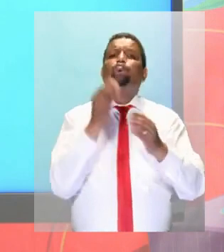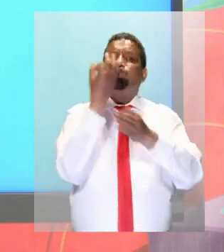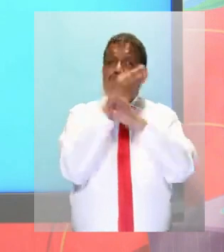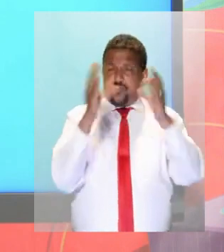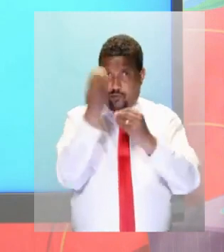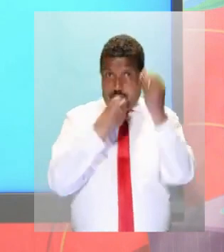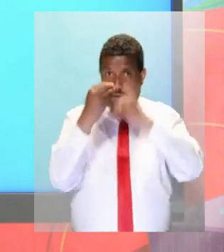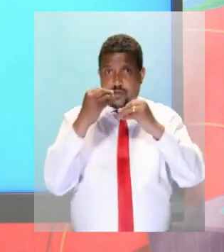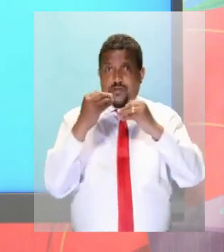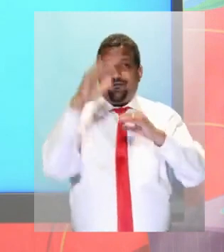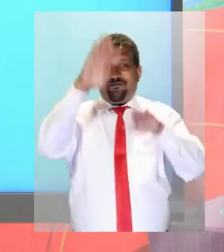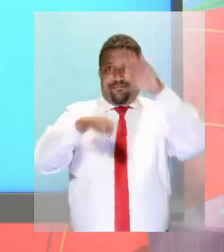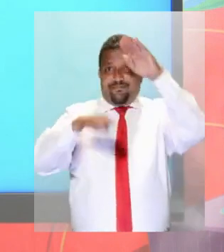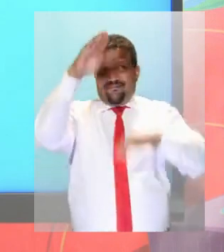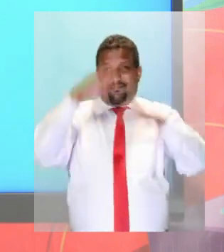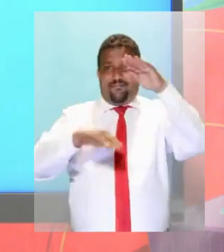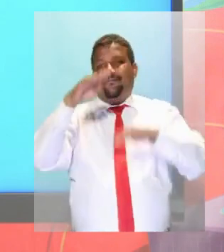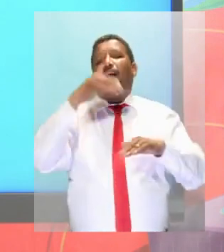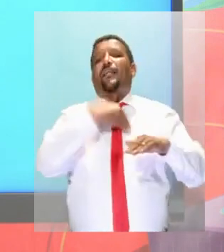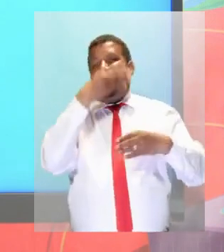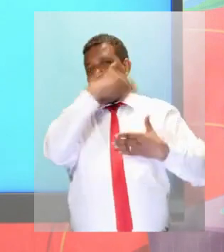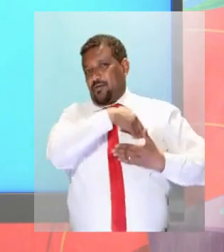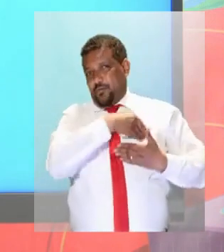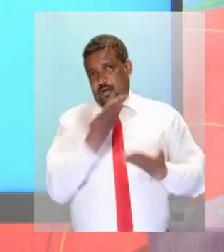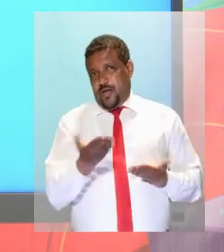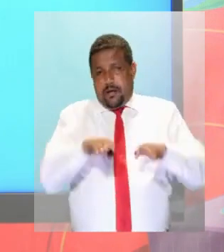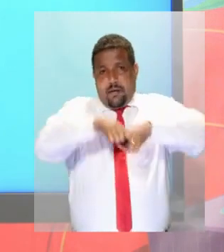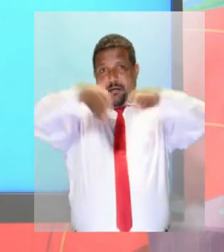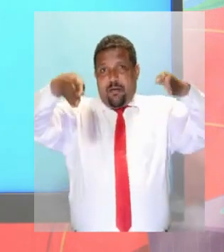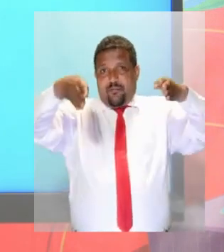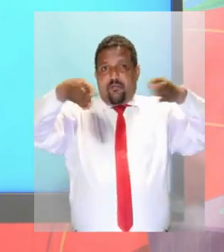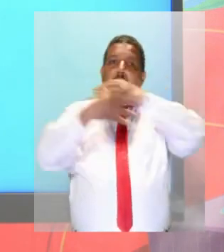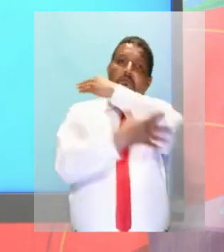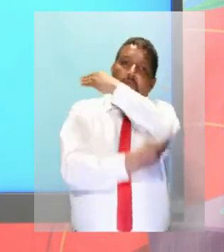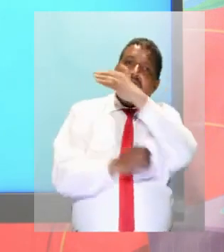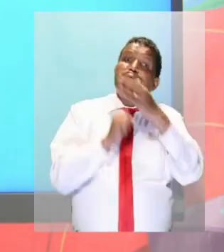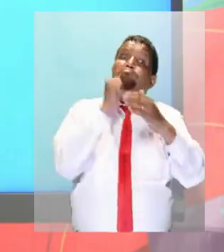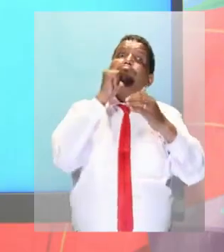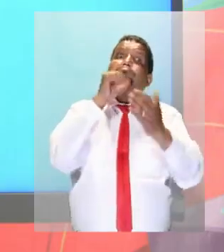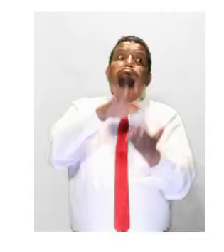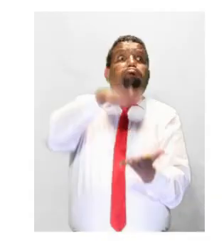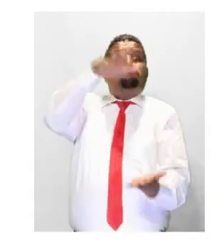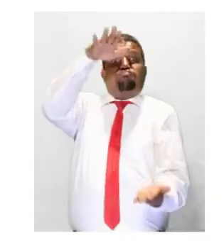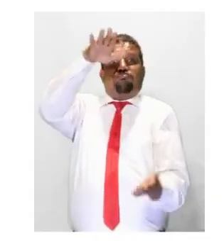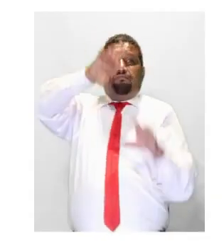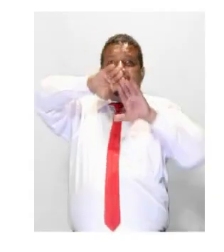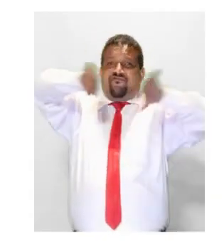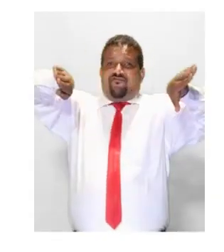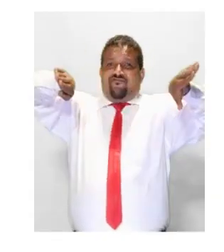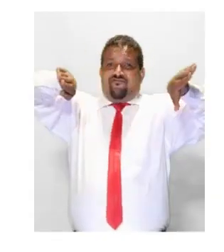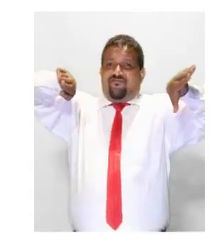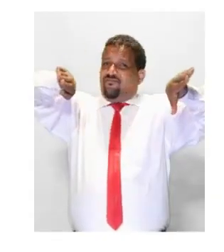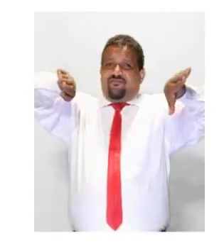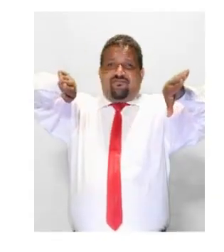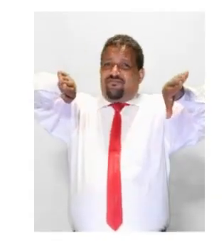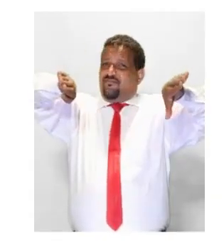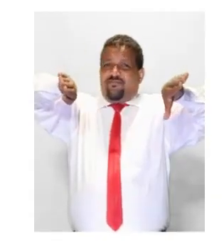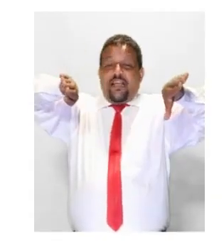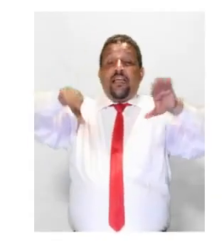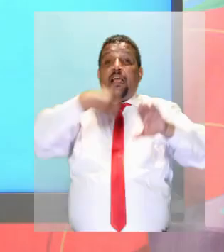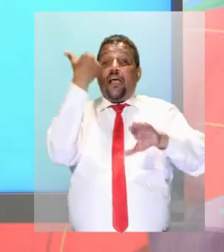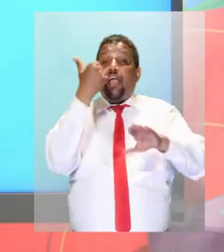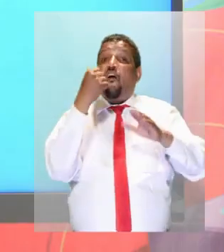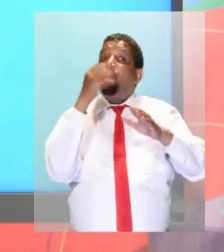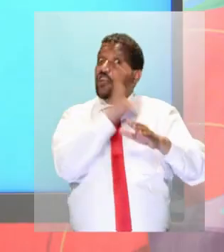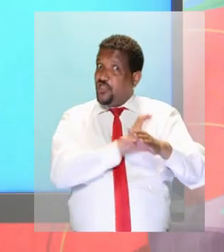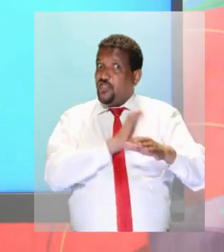is inequality of income. That means the gap between the poor and the rich is very high. The other